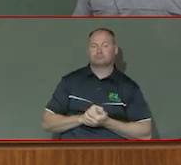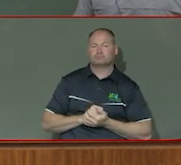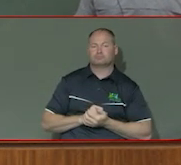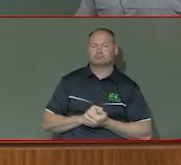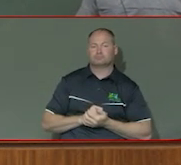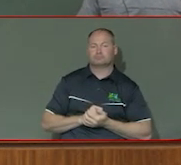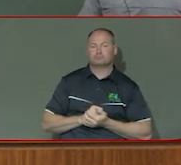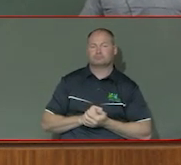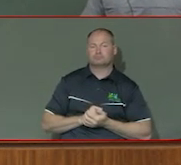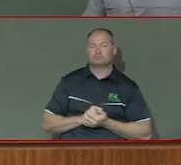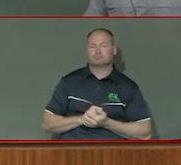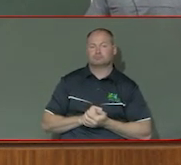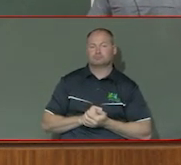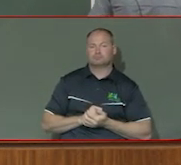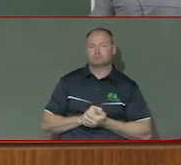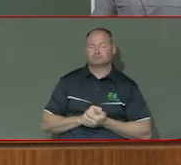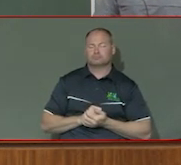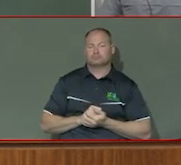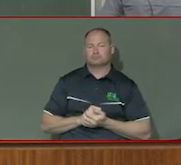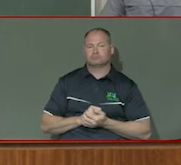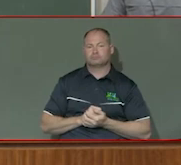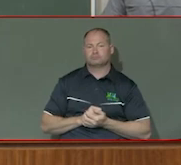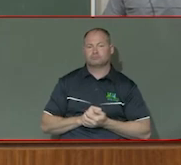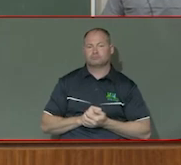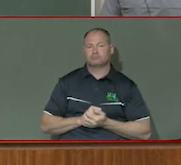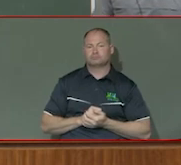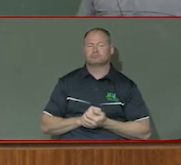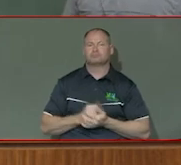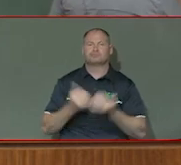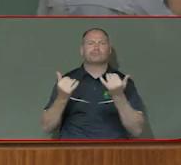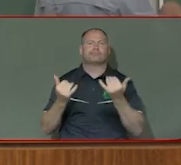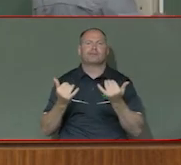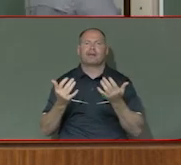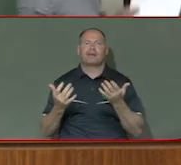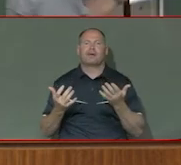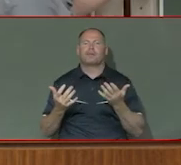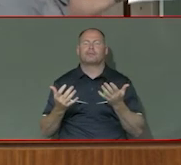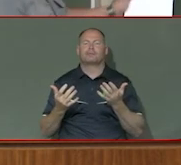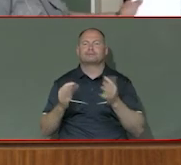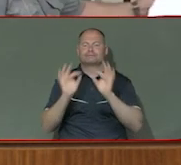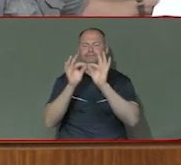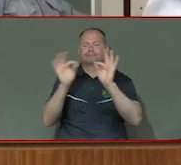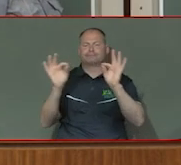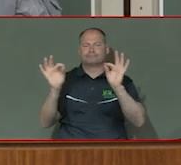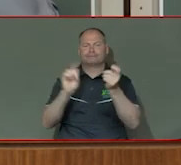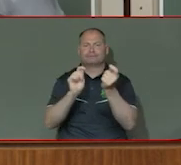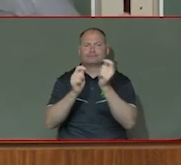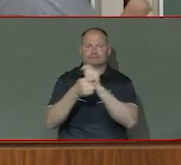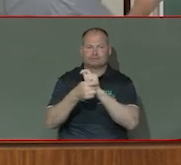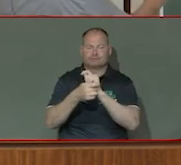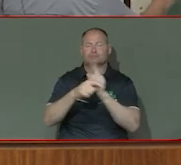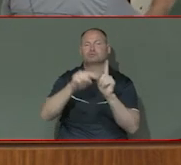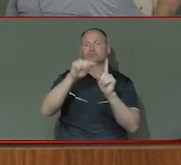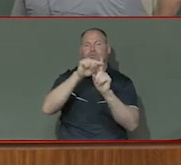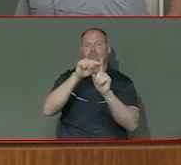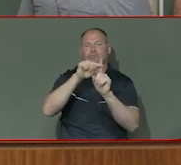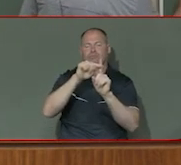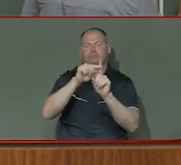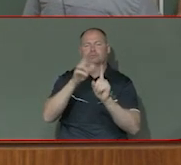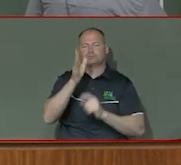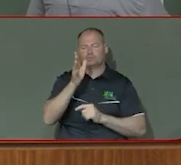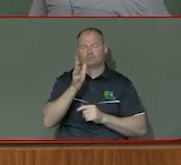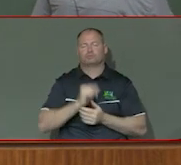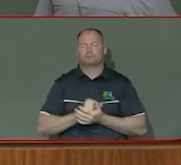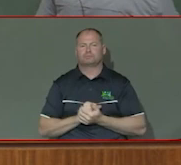squared of 180 degrees. People, I'm going to change the sum in the notes to plus theta. So what we're going to